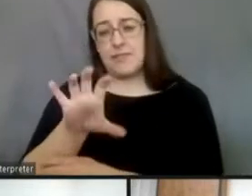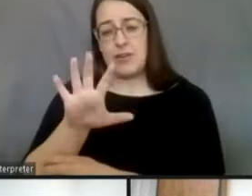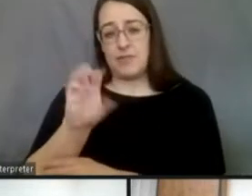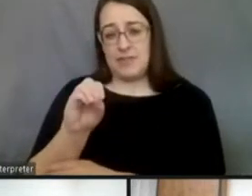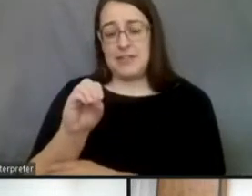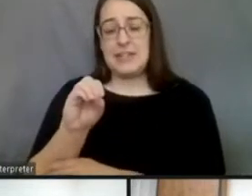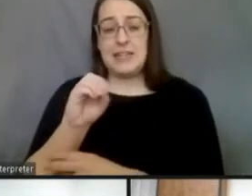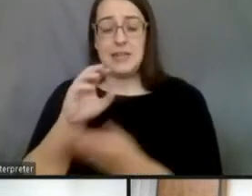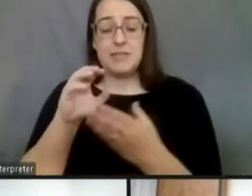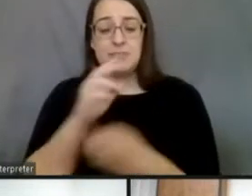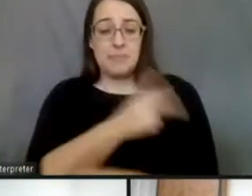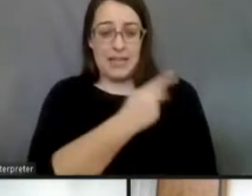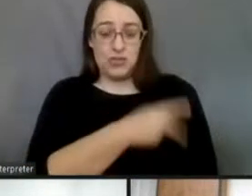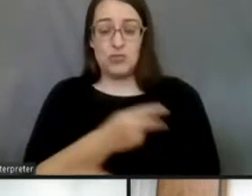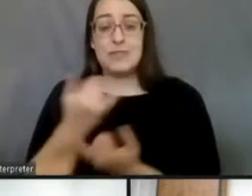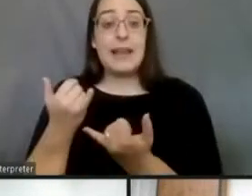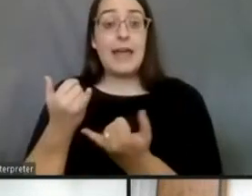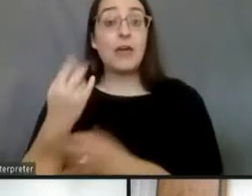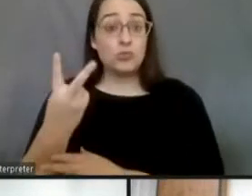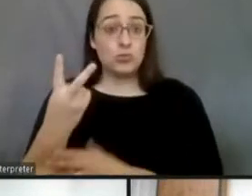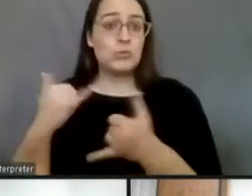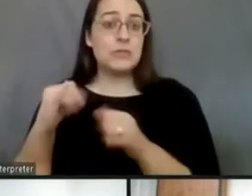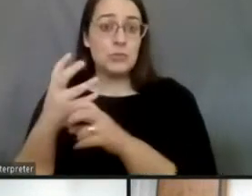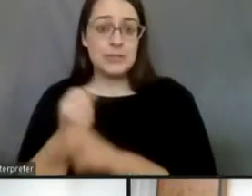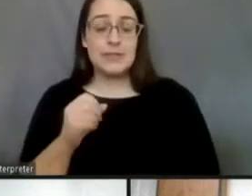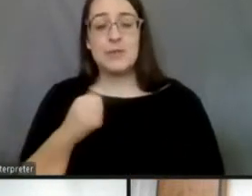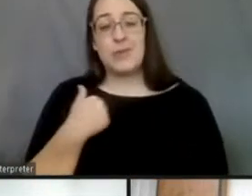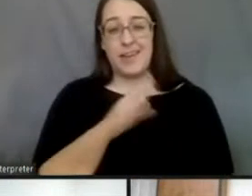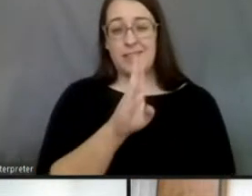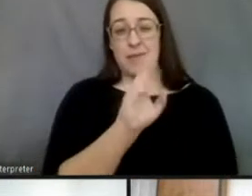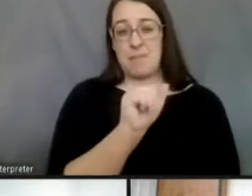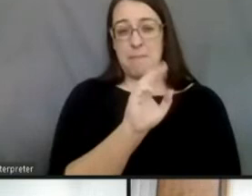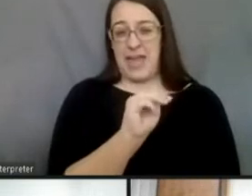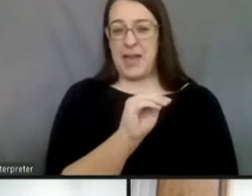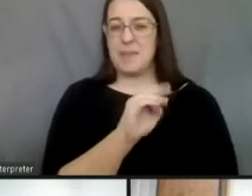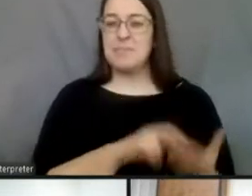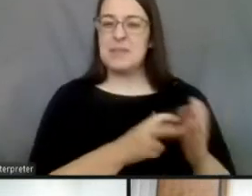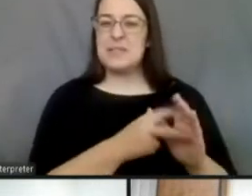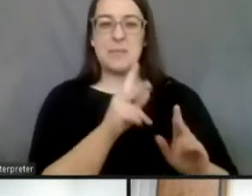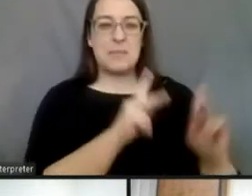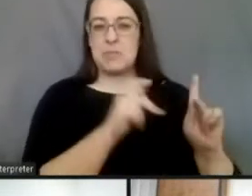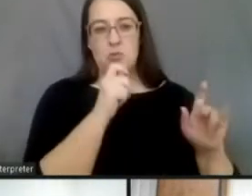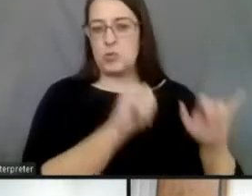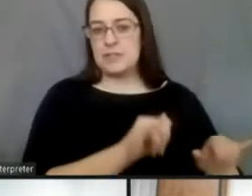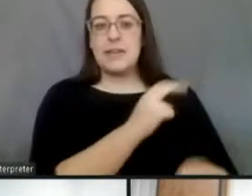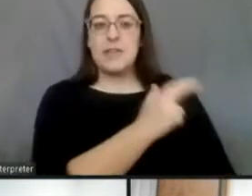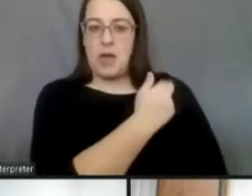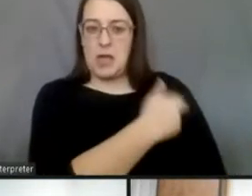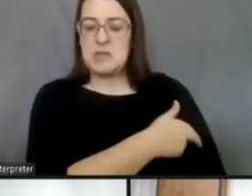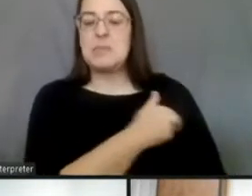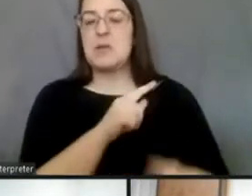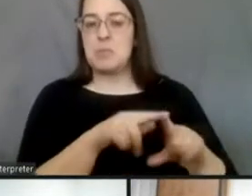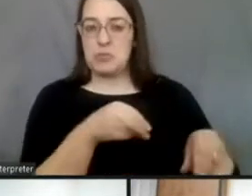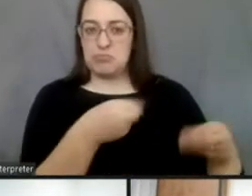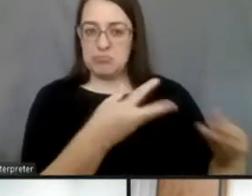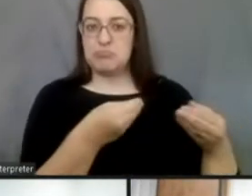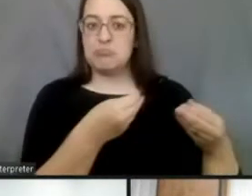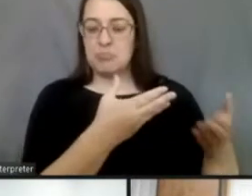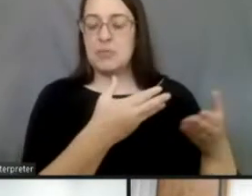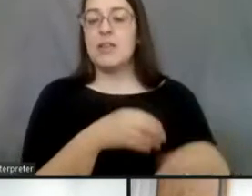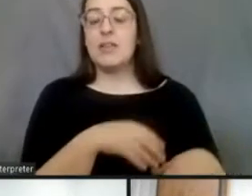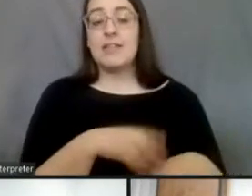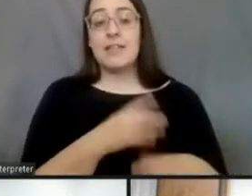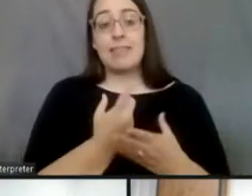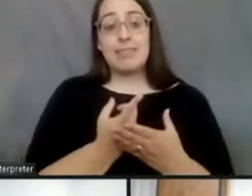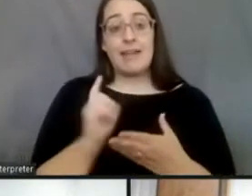We currently have 2 on treatment. And then we have bamlanivimab, which is that outpatient antibody we've been given. Interesting. Last Friday,